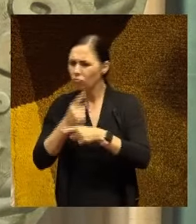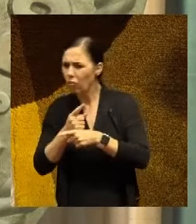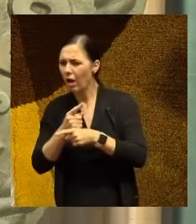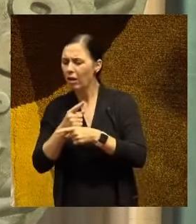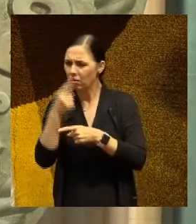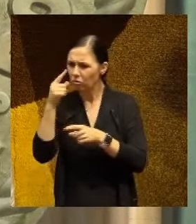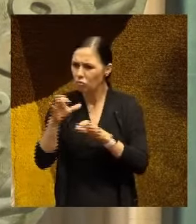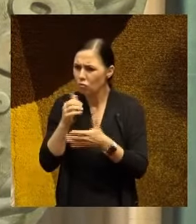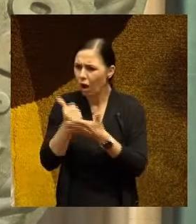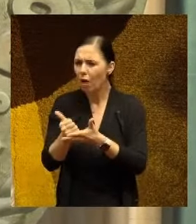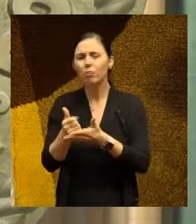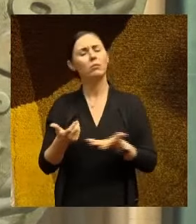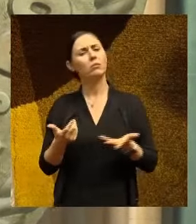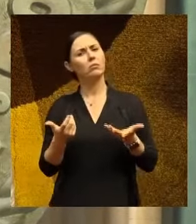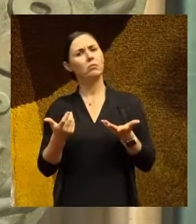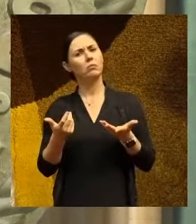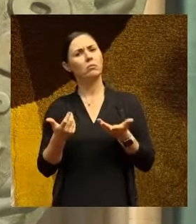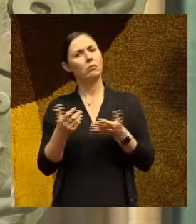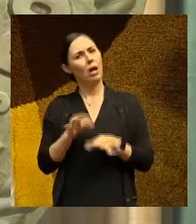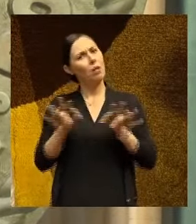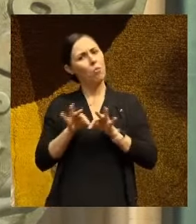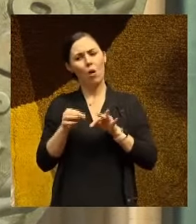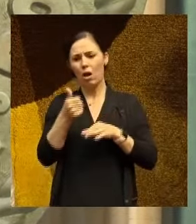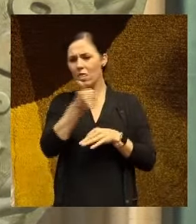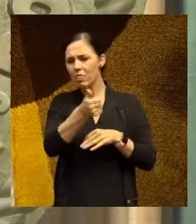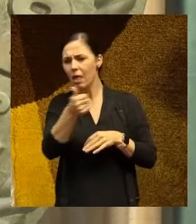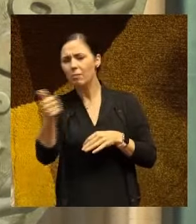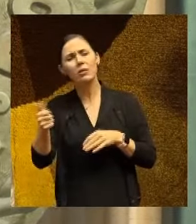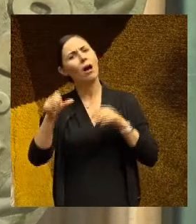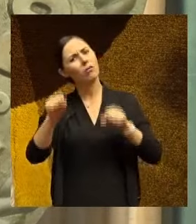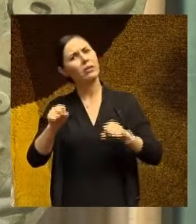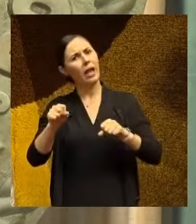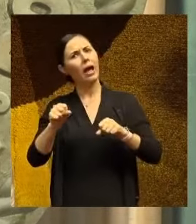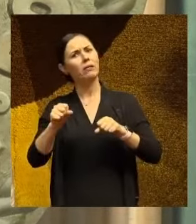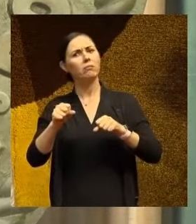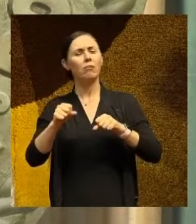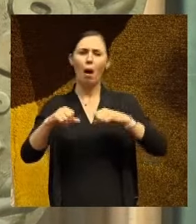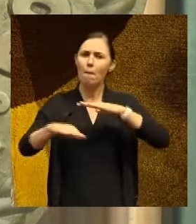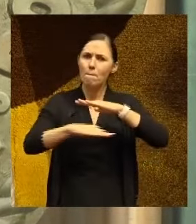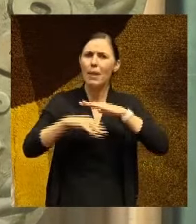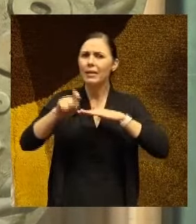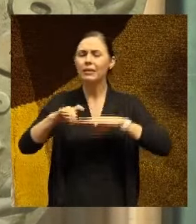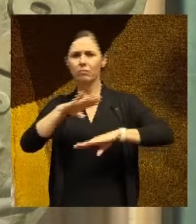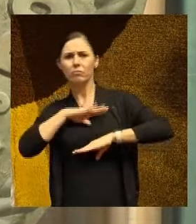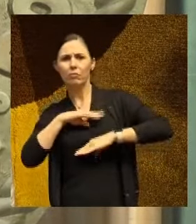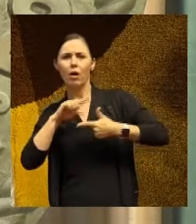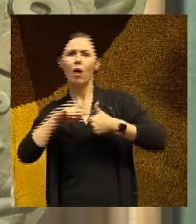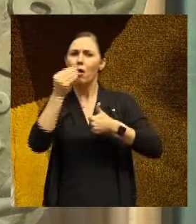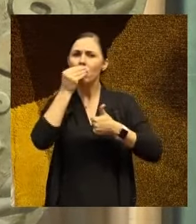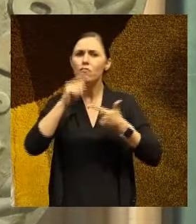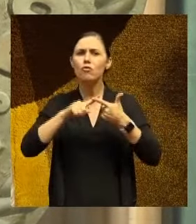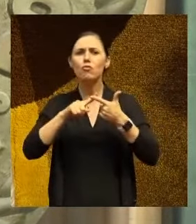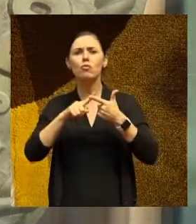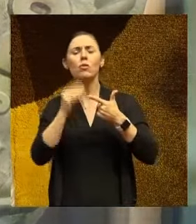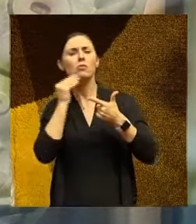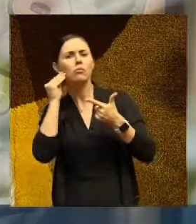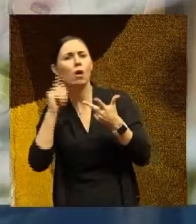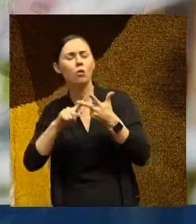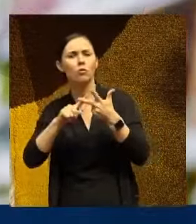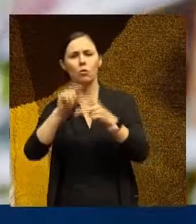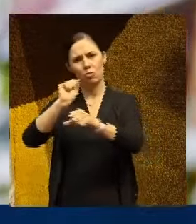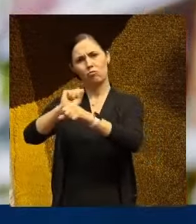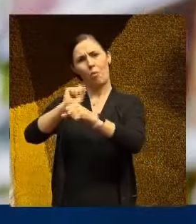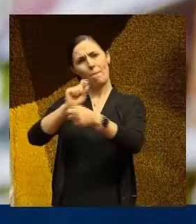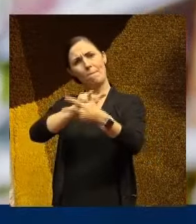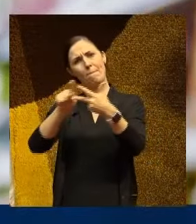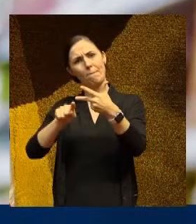making sure that they can secure the very basics of food, shelter, and jobs. That's why our